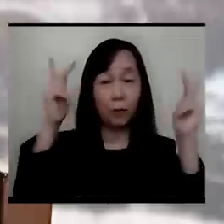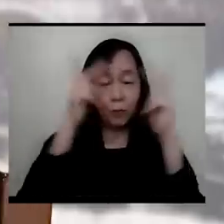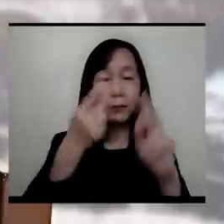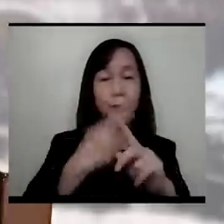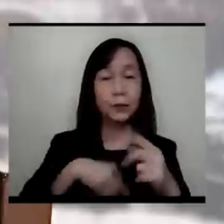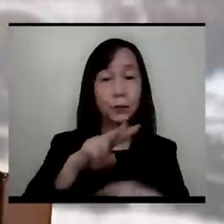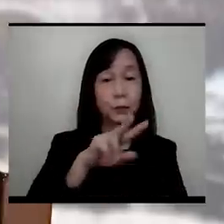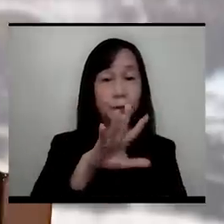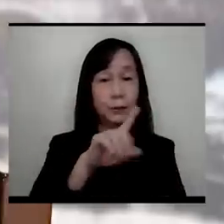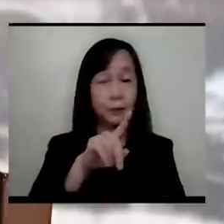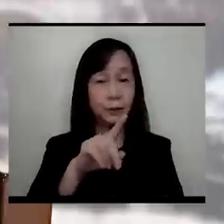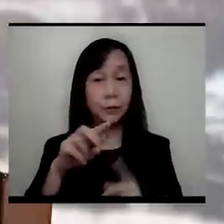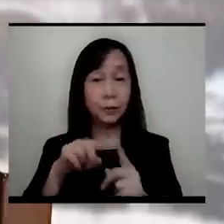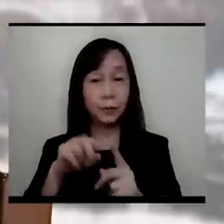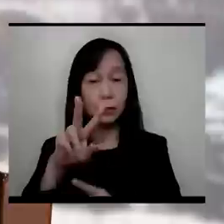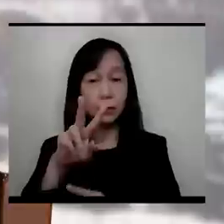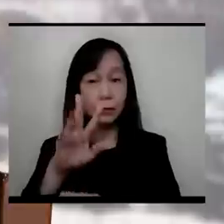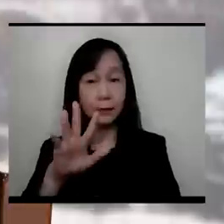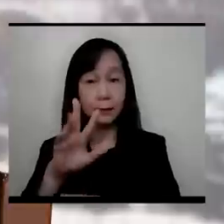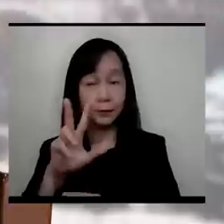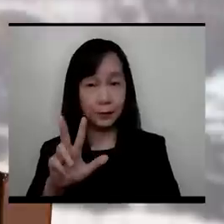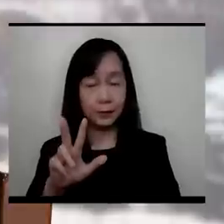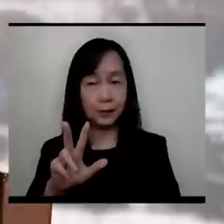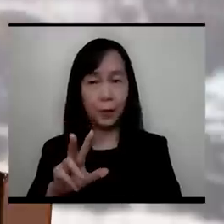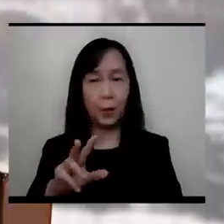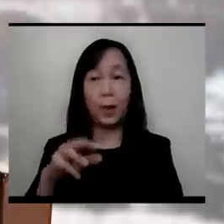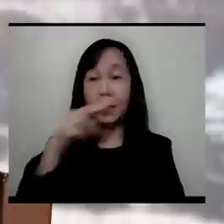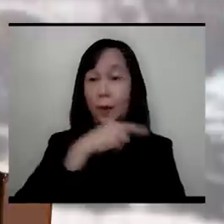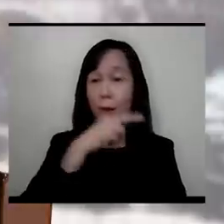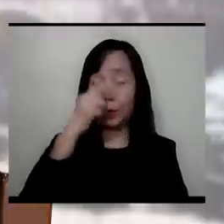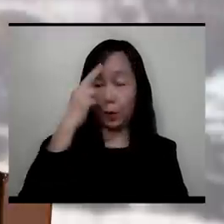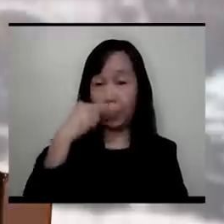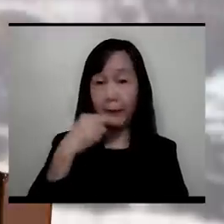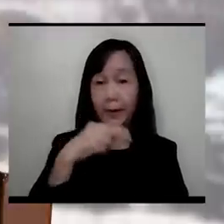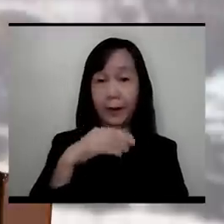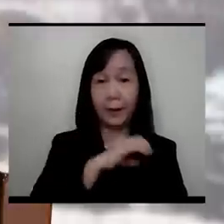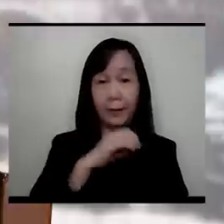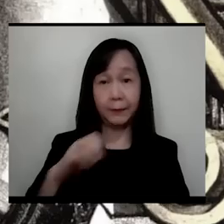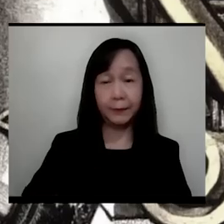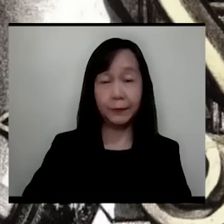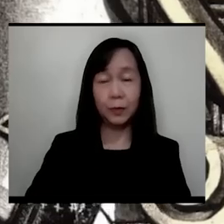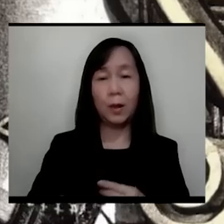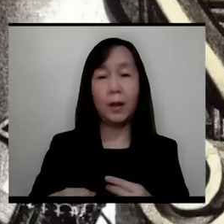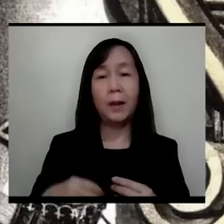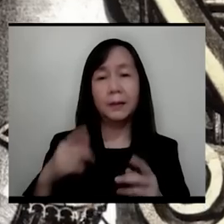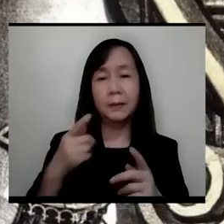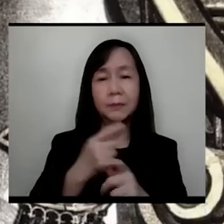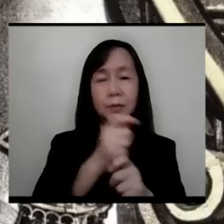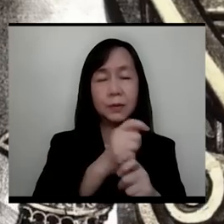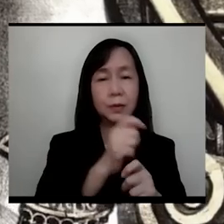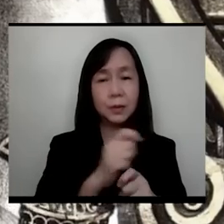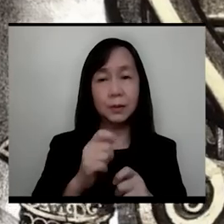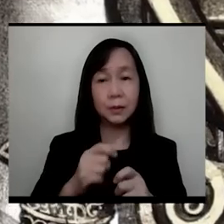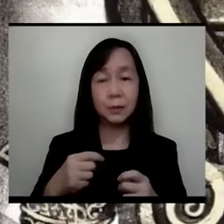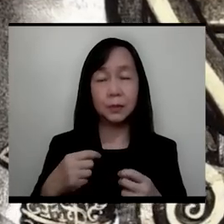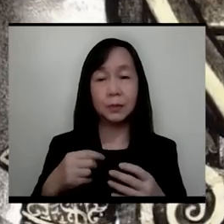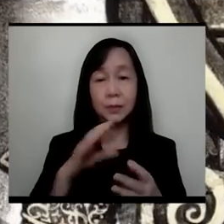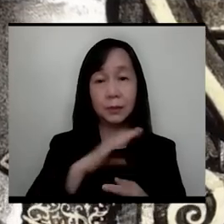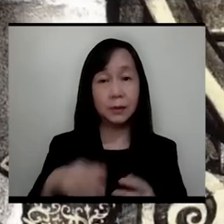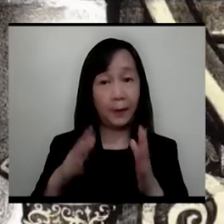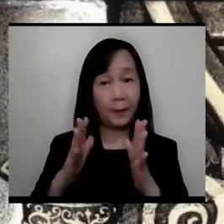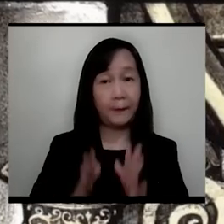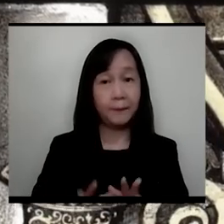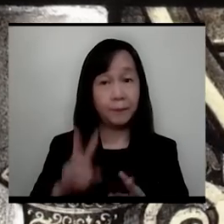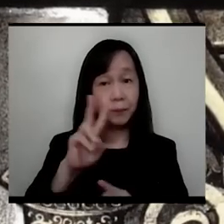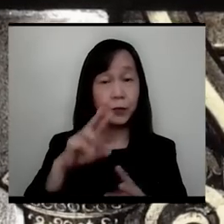253 When the Roman emperors Persecuted Christians His papacy of two years Was